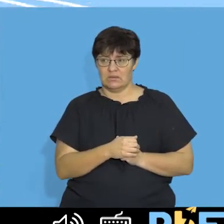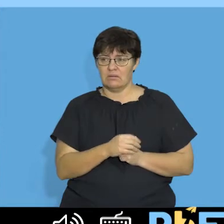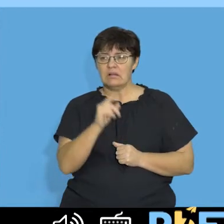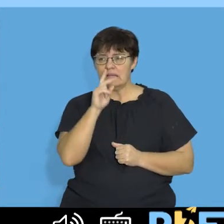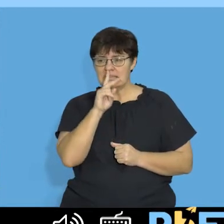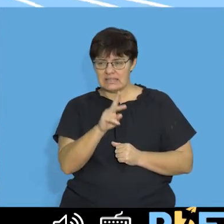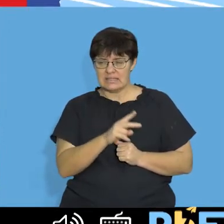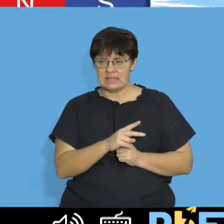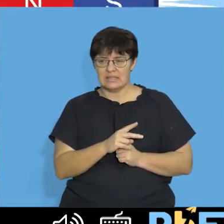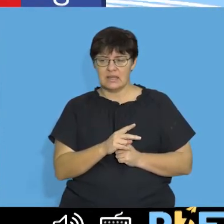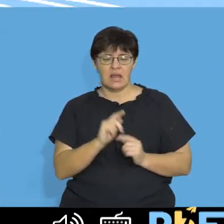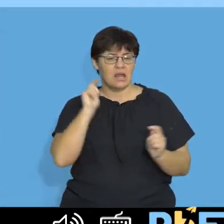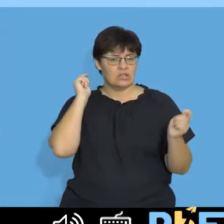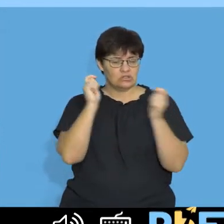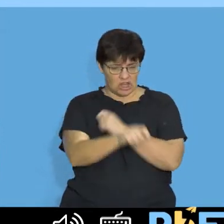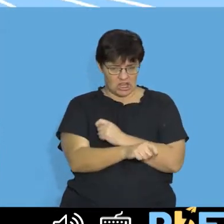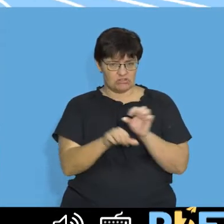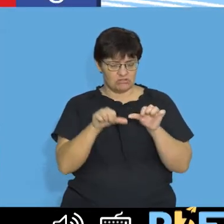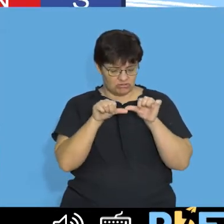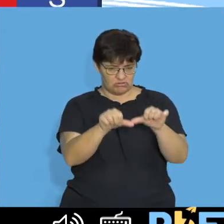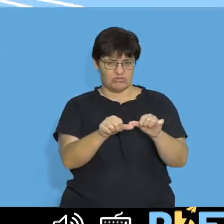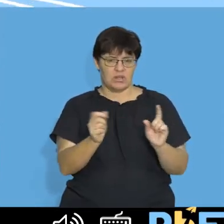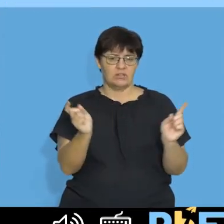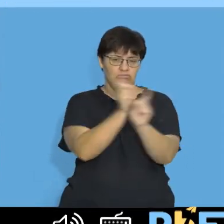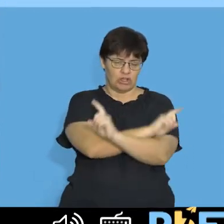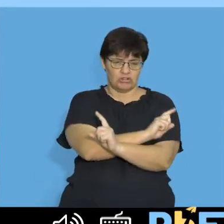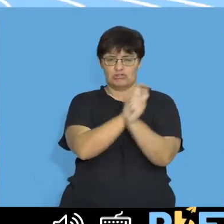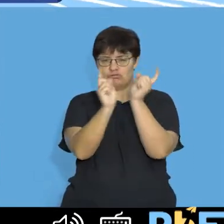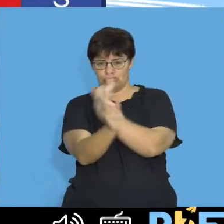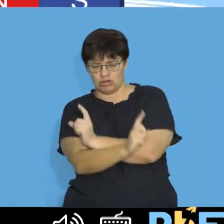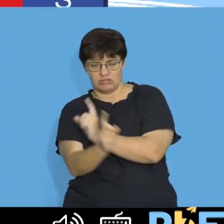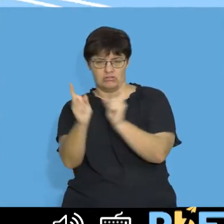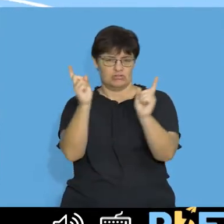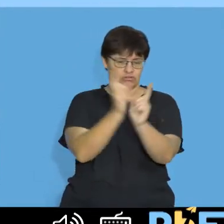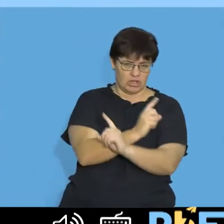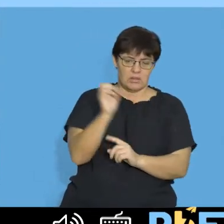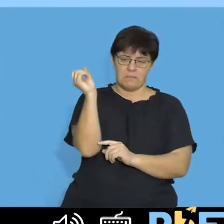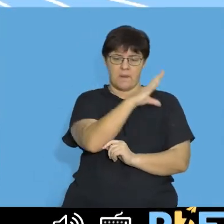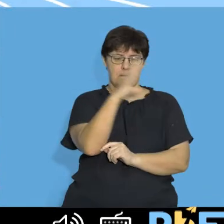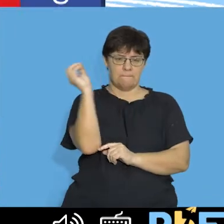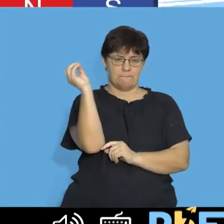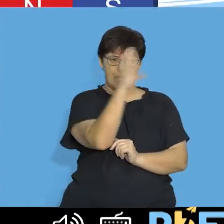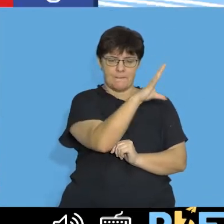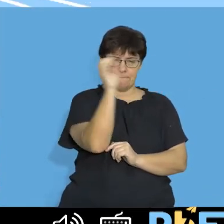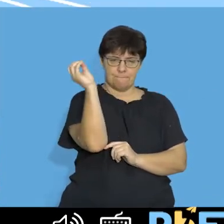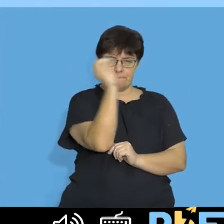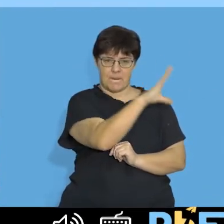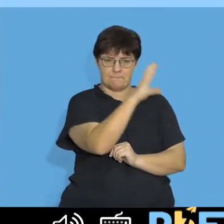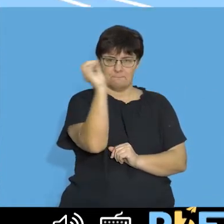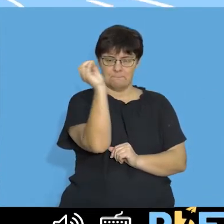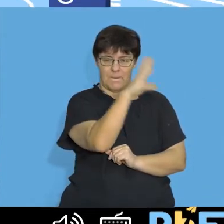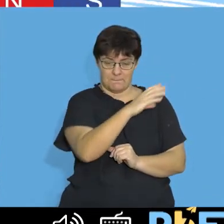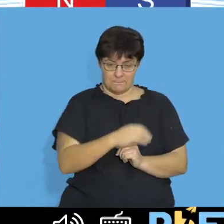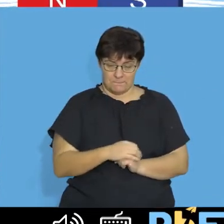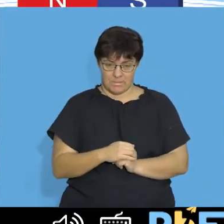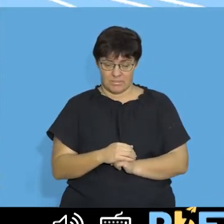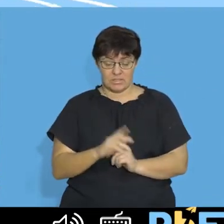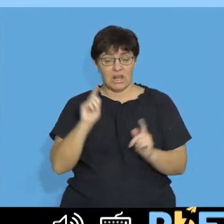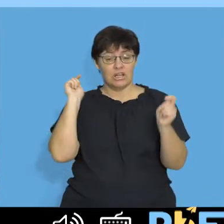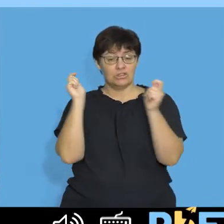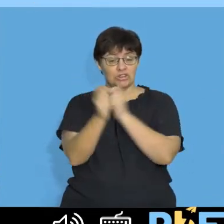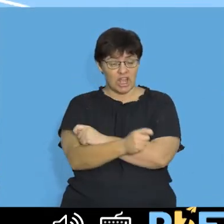see I'm changing it continually. And the light bulb is flickering on and off. So as long as there's a